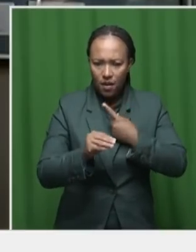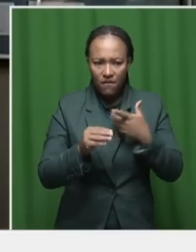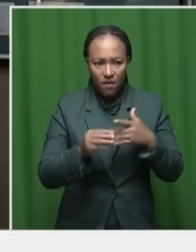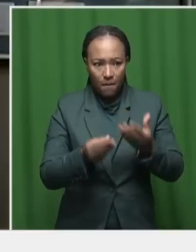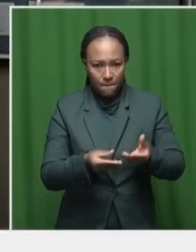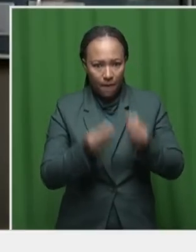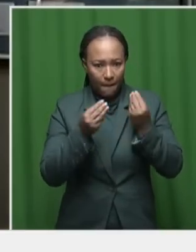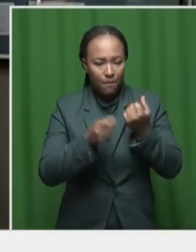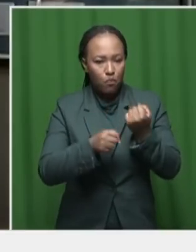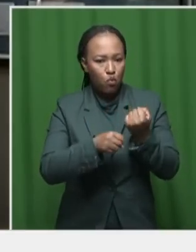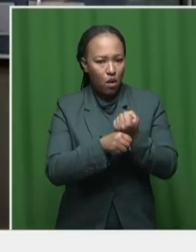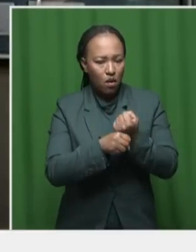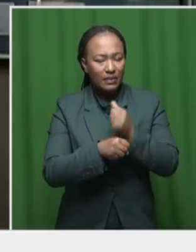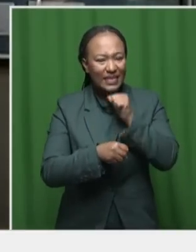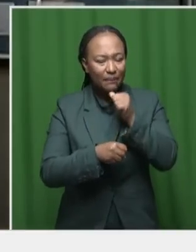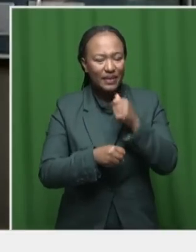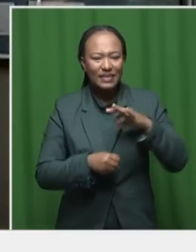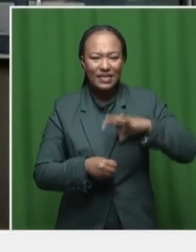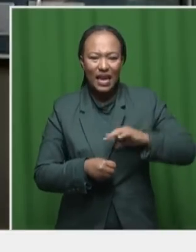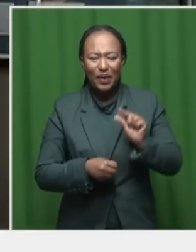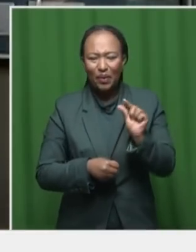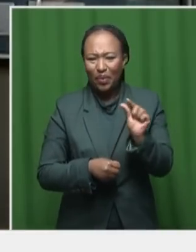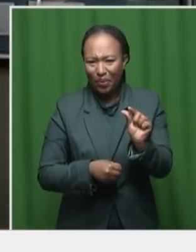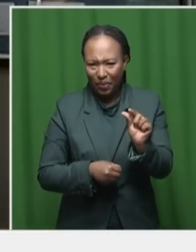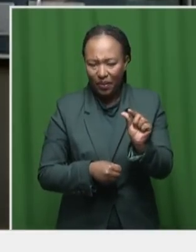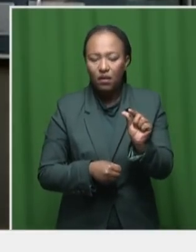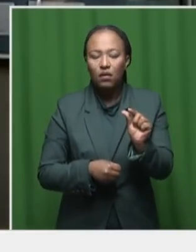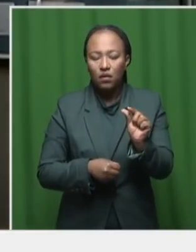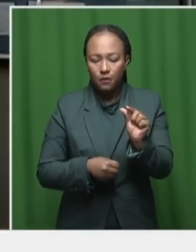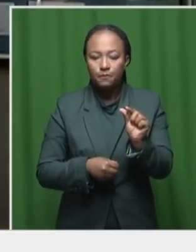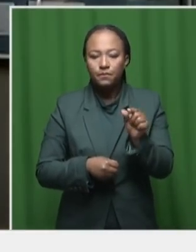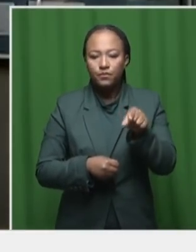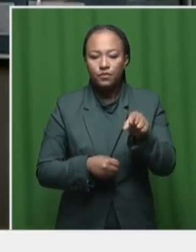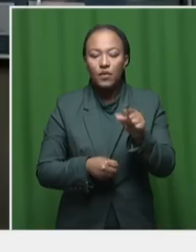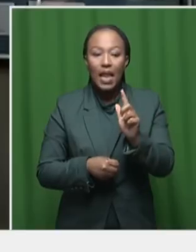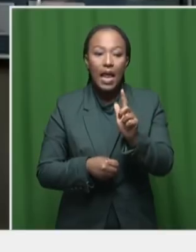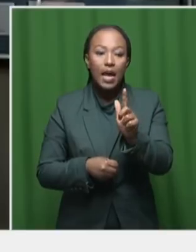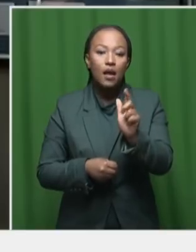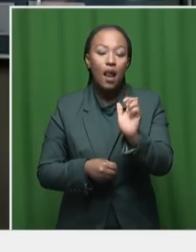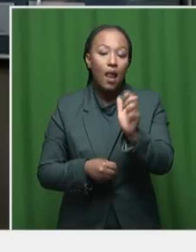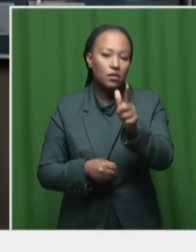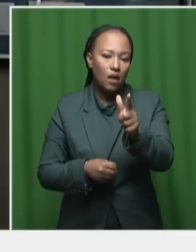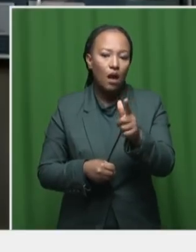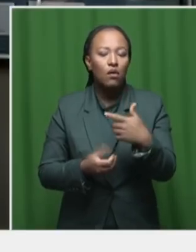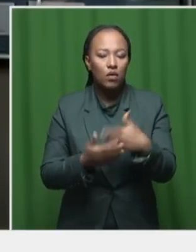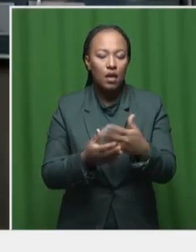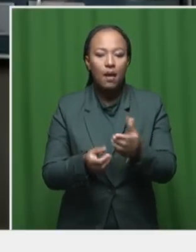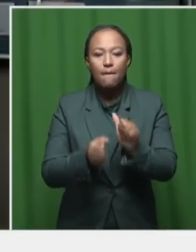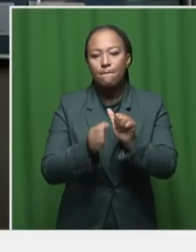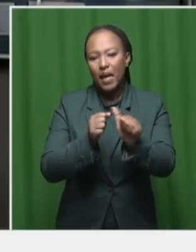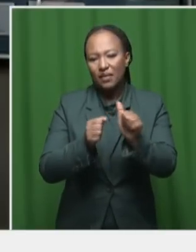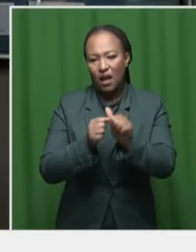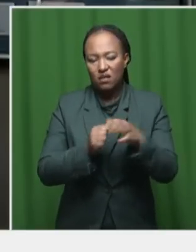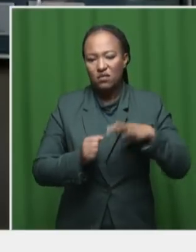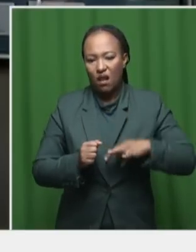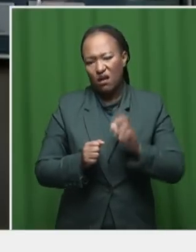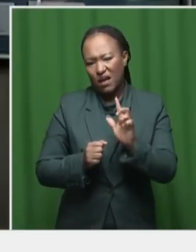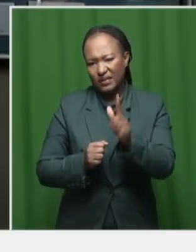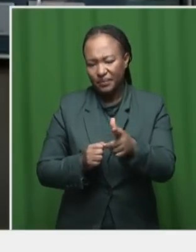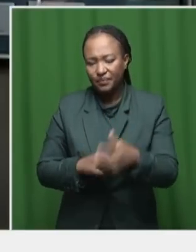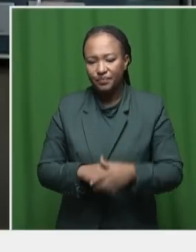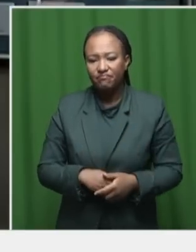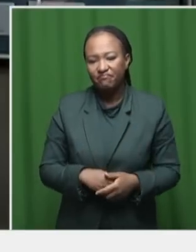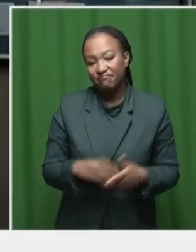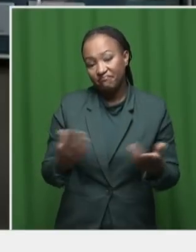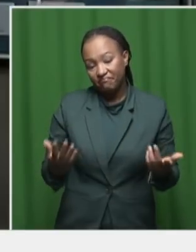job, even a job that pays you nothing, that will put you in a position where eventually you can find a better paid and eventually a well-paid job as well. Those